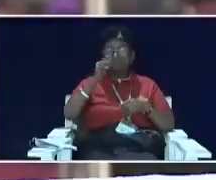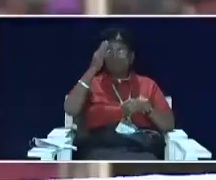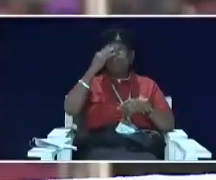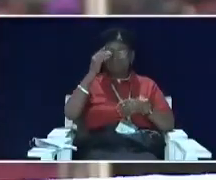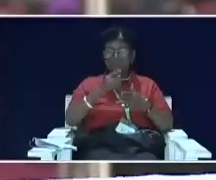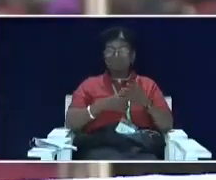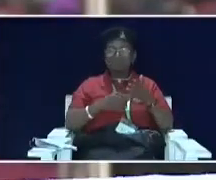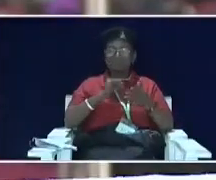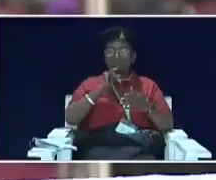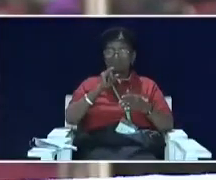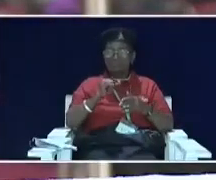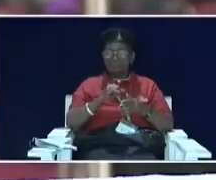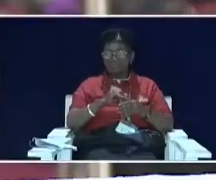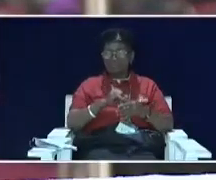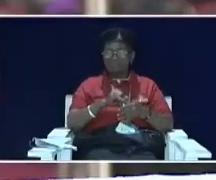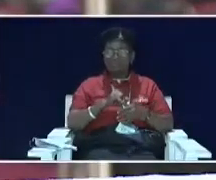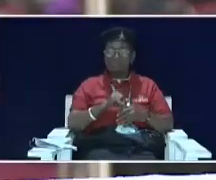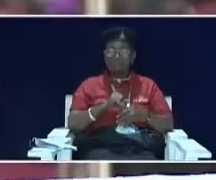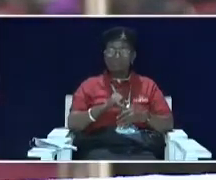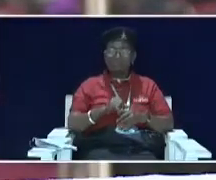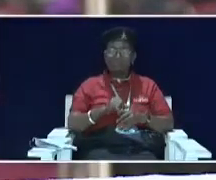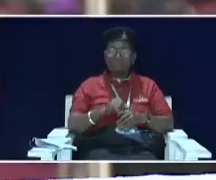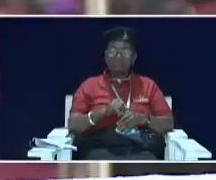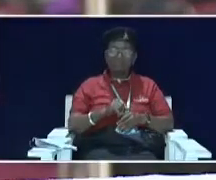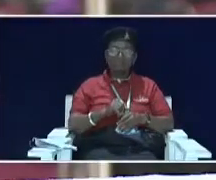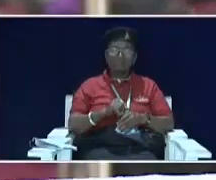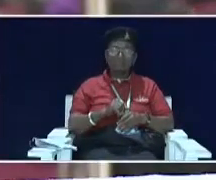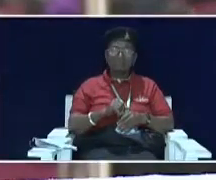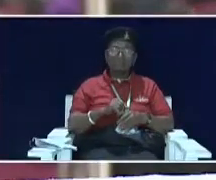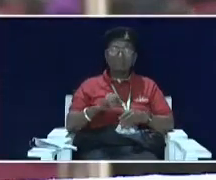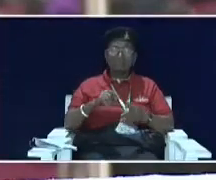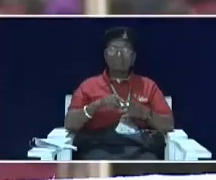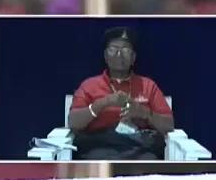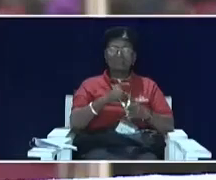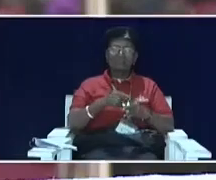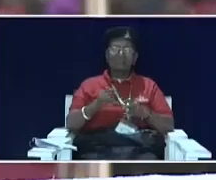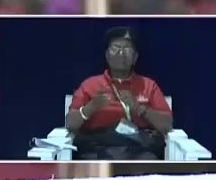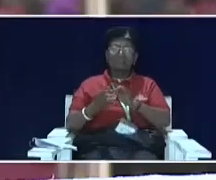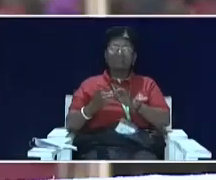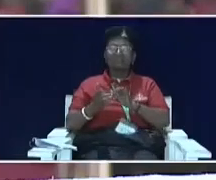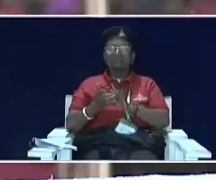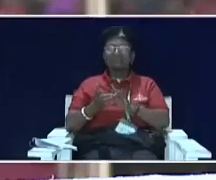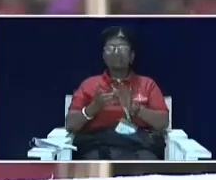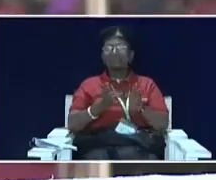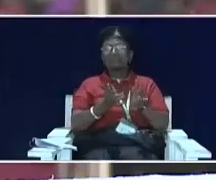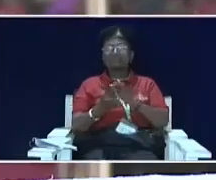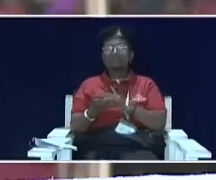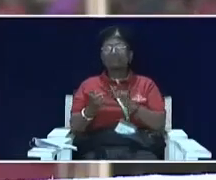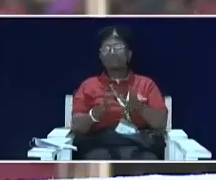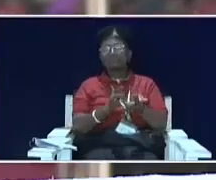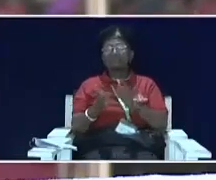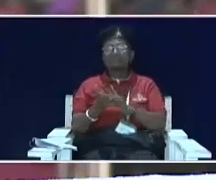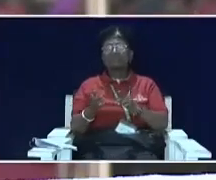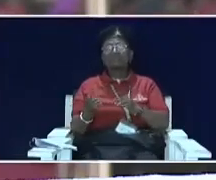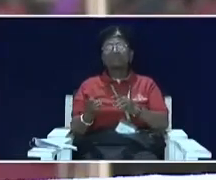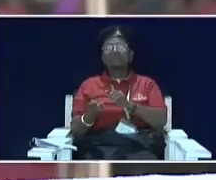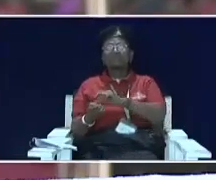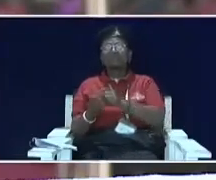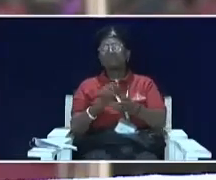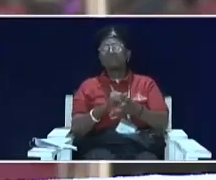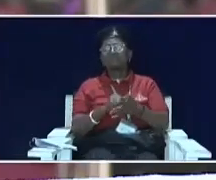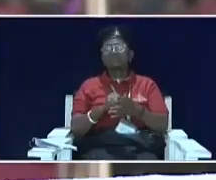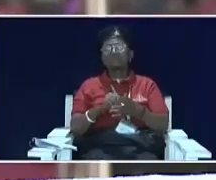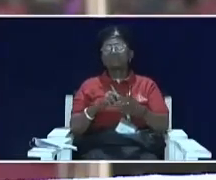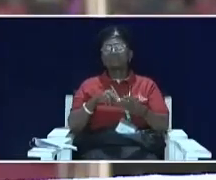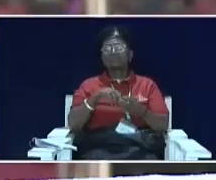But Jesus turned it around. What was supposed to be embarrassment became